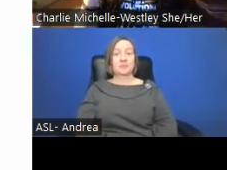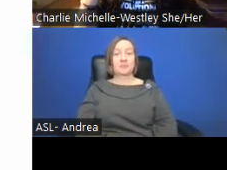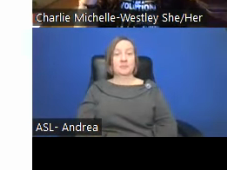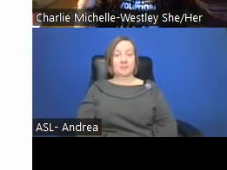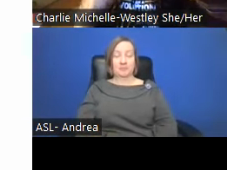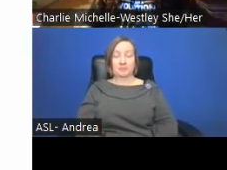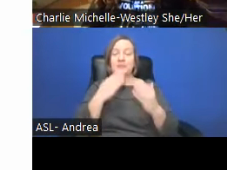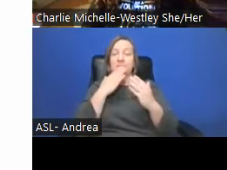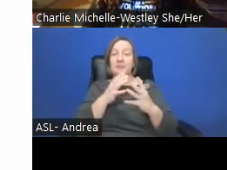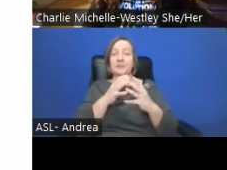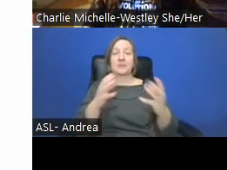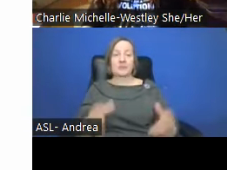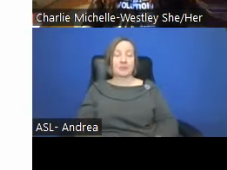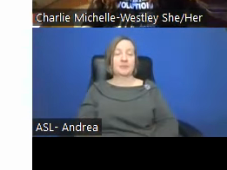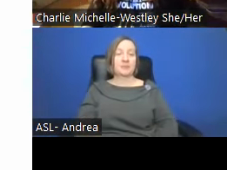Thank you so much.